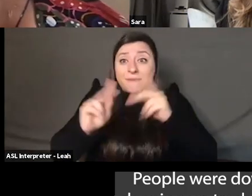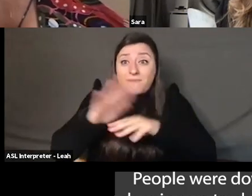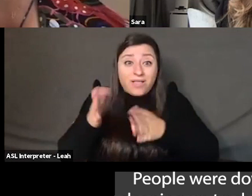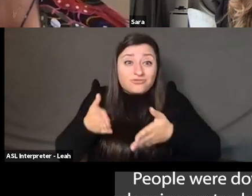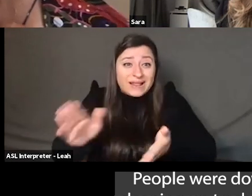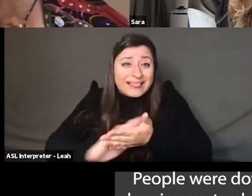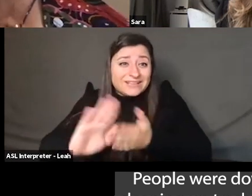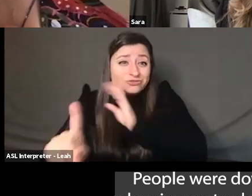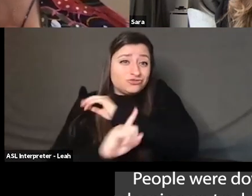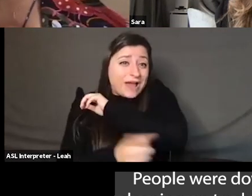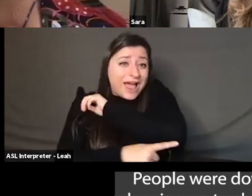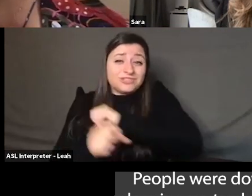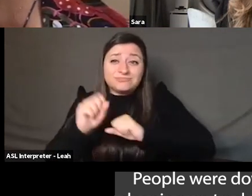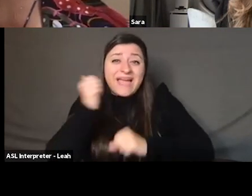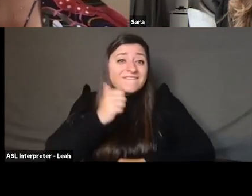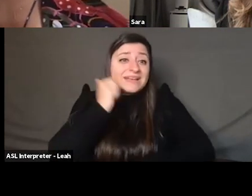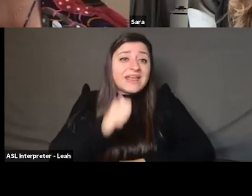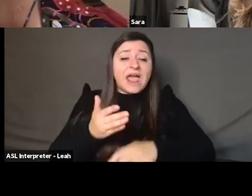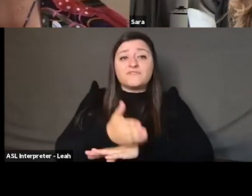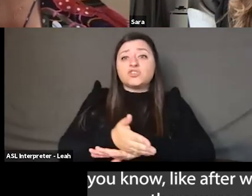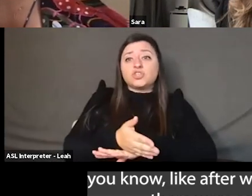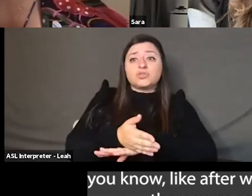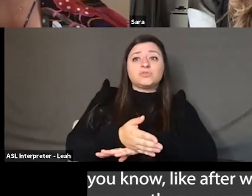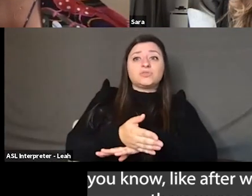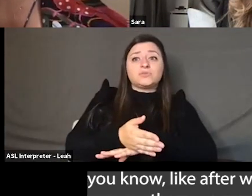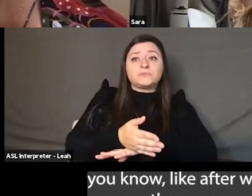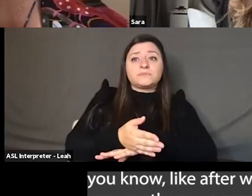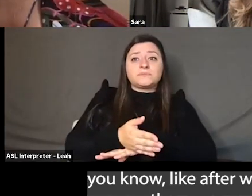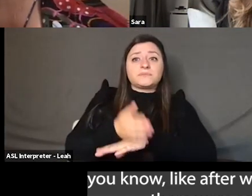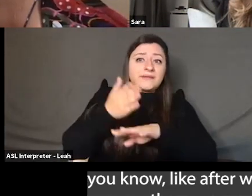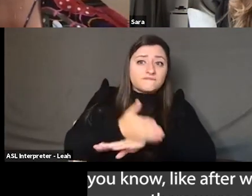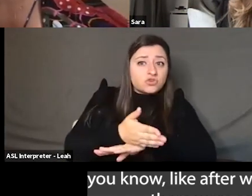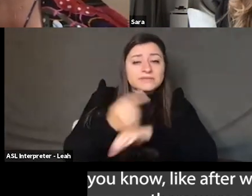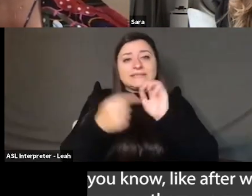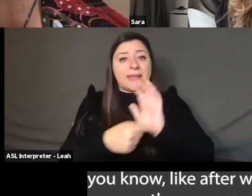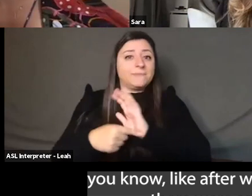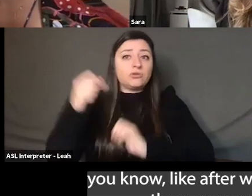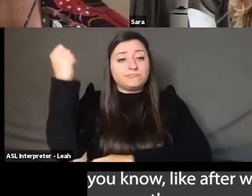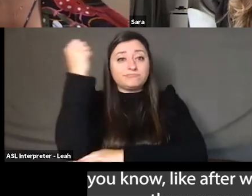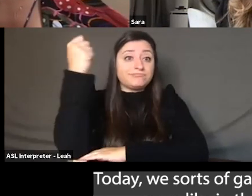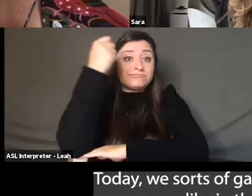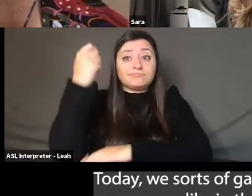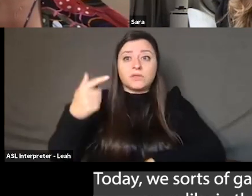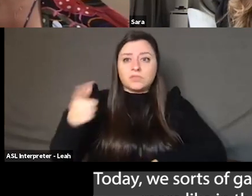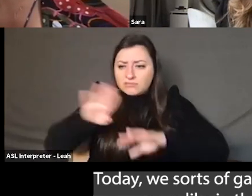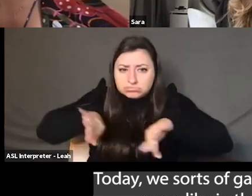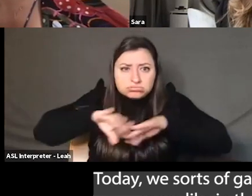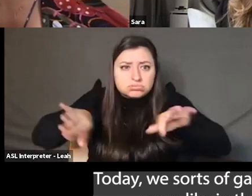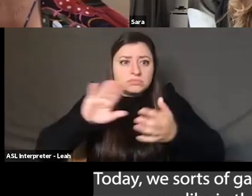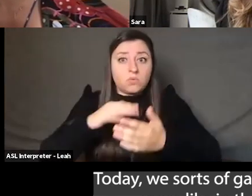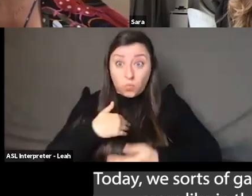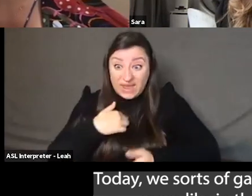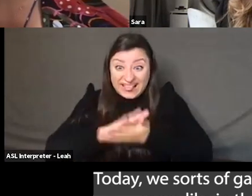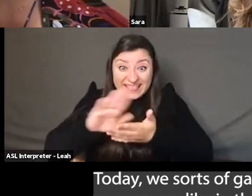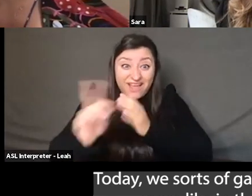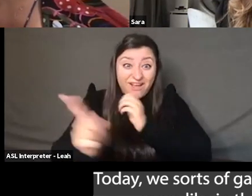up trash every day after the, you know, like after we were demonstrating, they were sorting garbage. We sorted